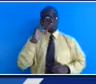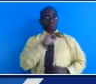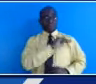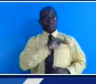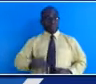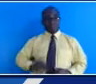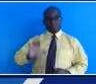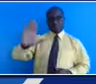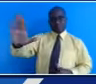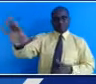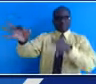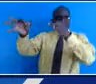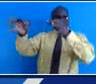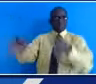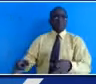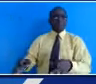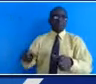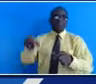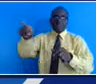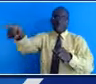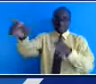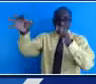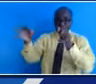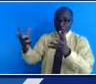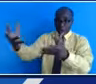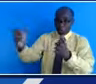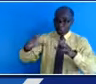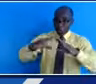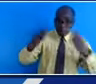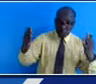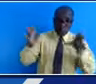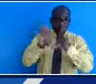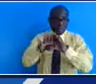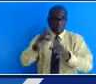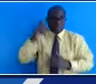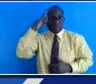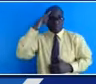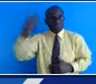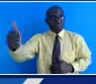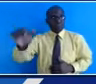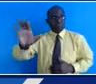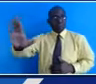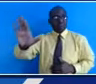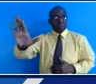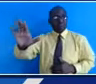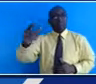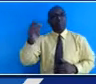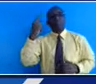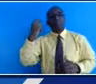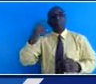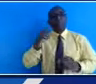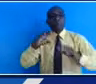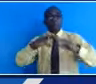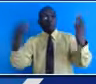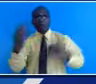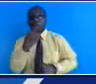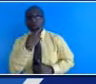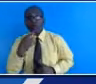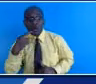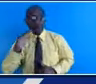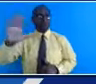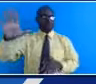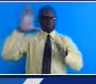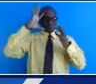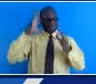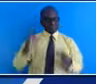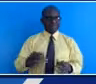restaurant to expand onto it. So when you vote, and many times it's the levels of county and local government that people don't focus on. We